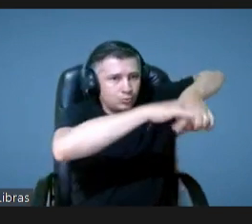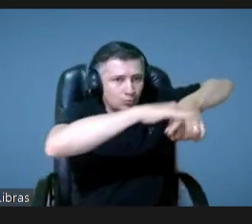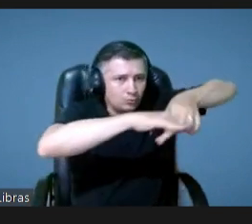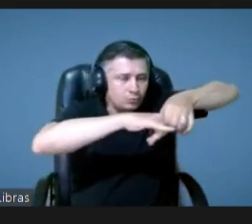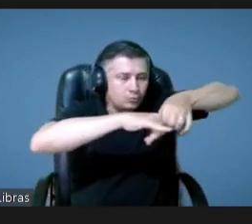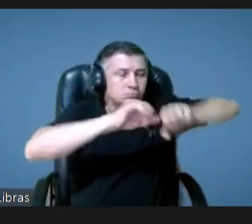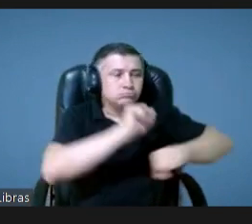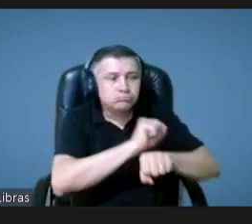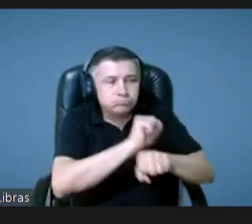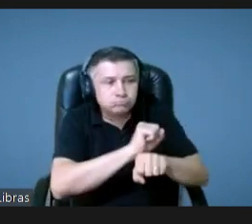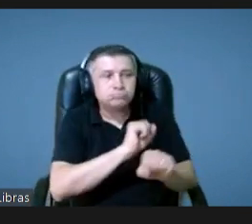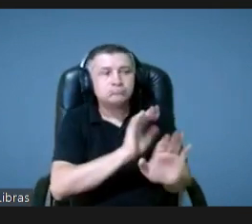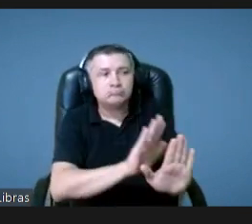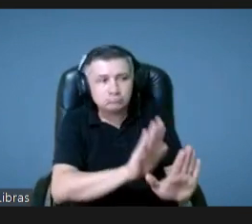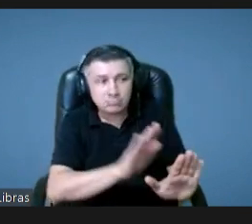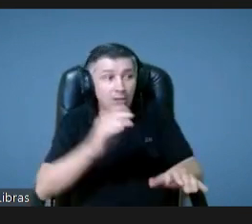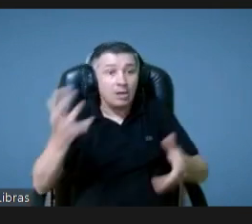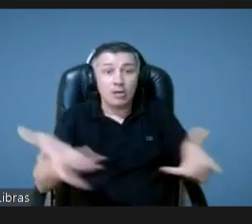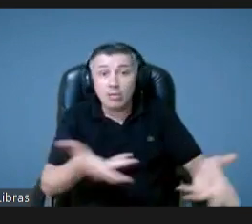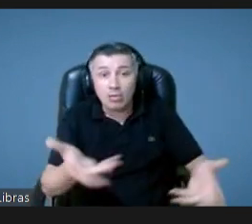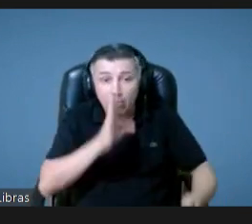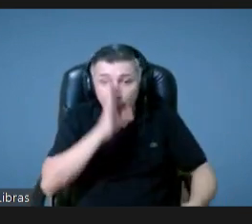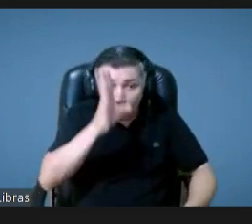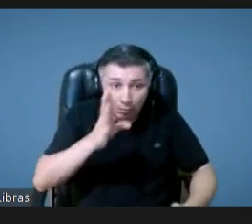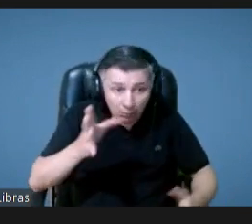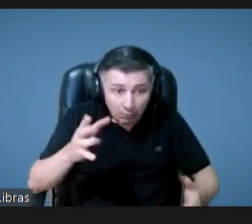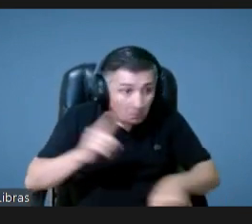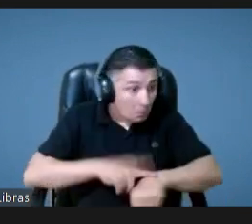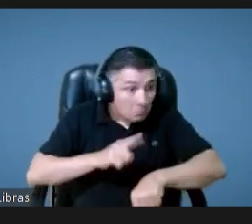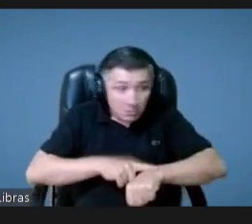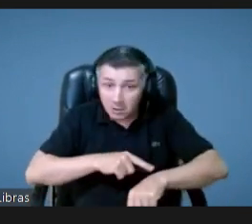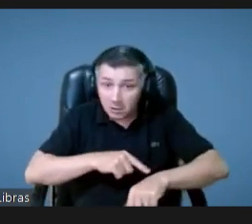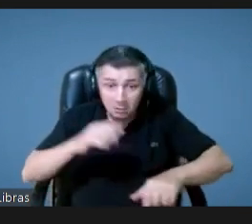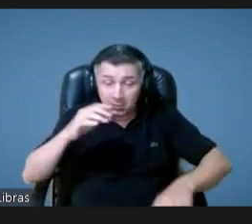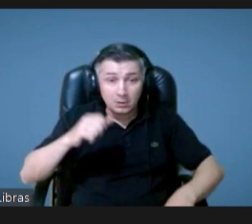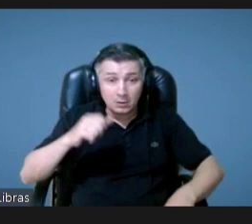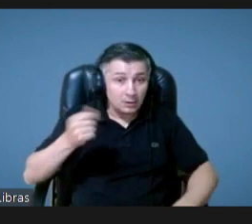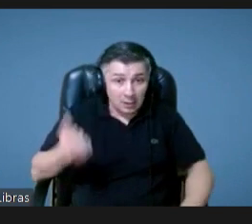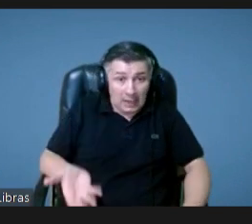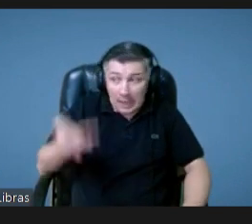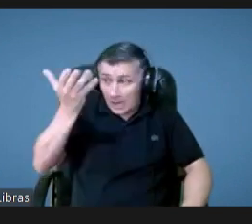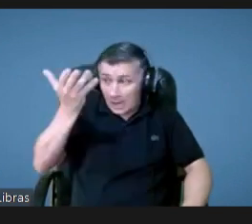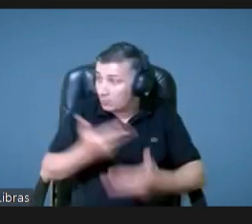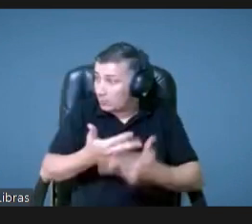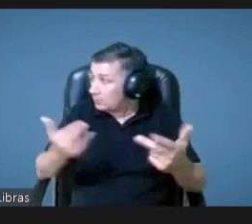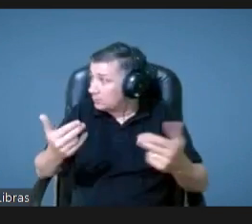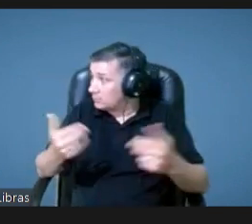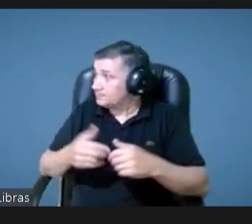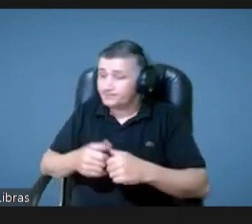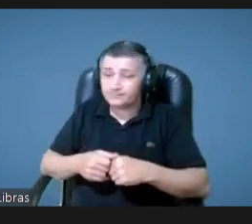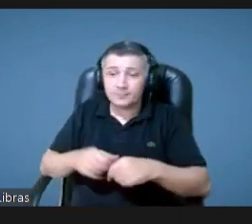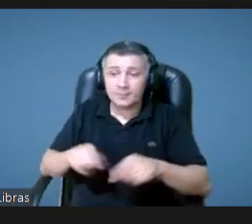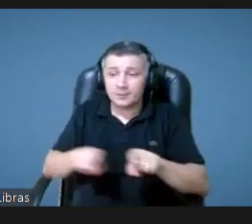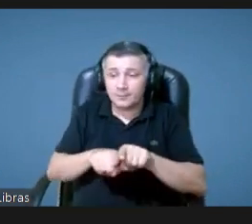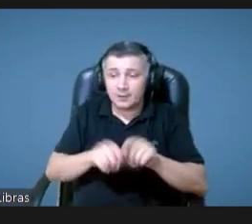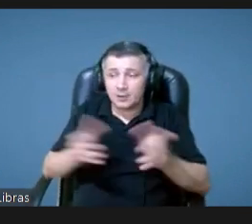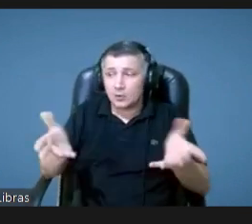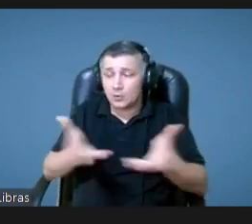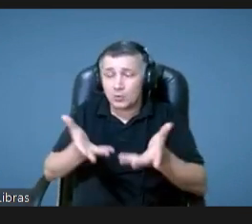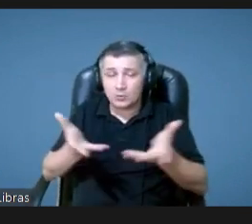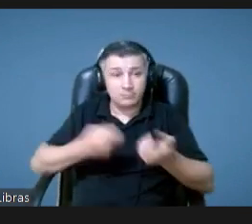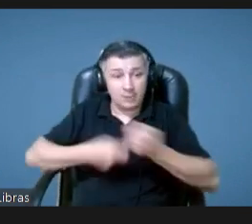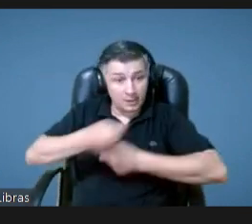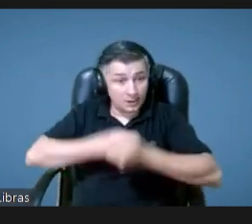for the best time to launch instead of just launching under pressure when costs